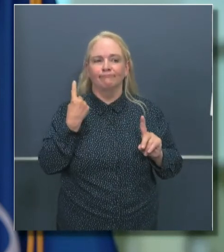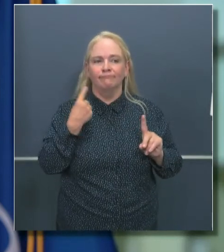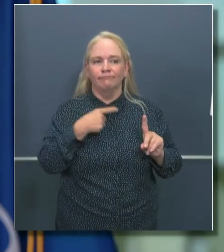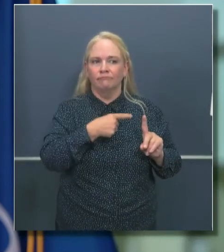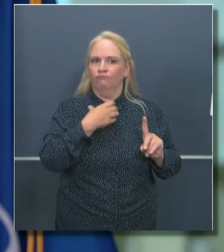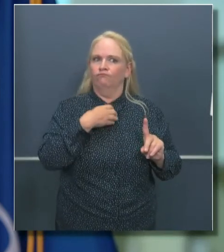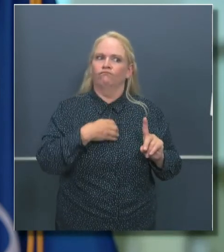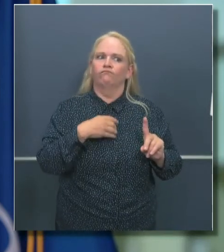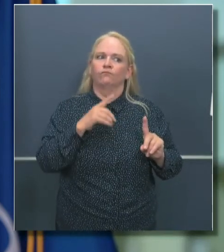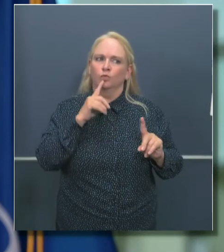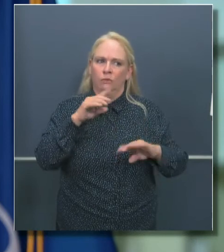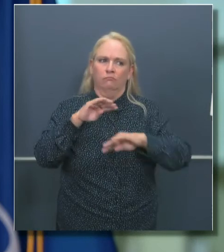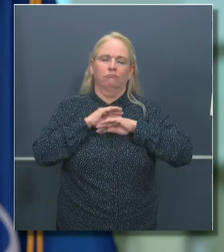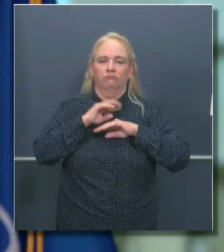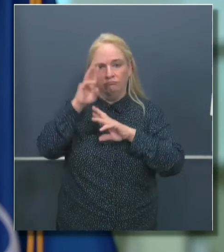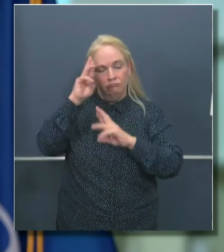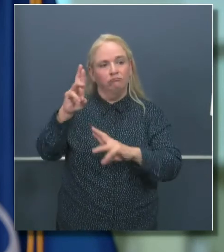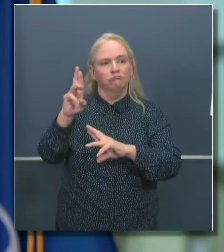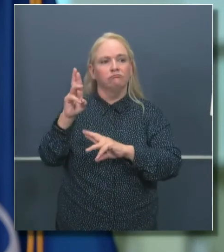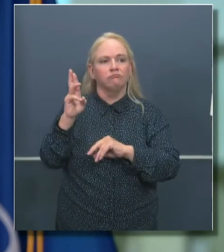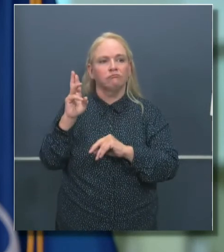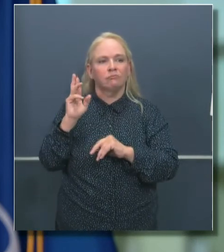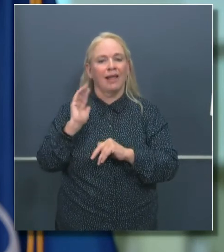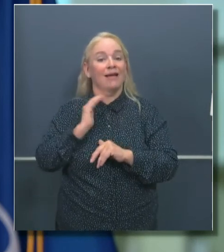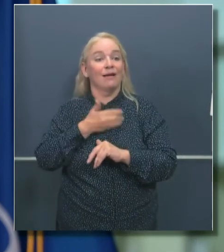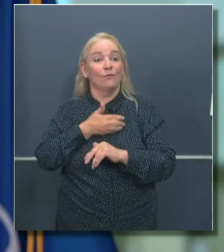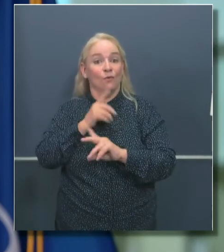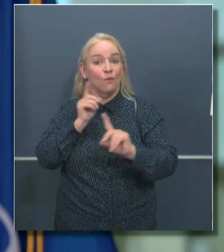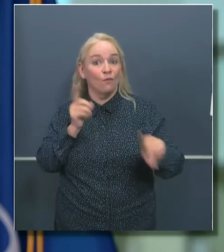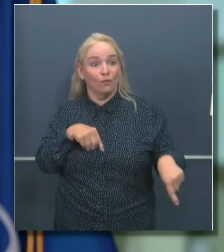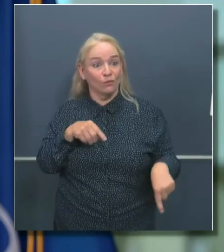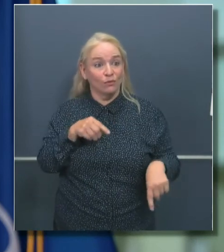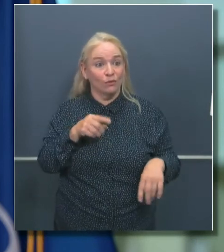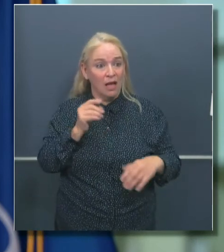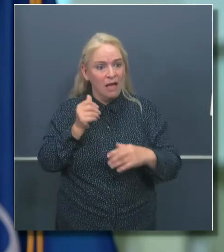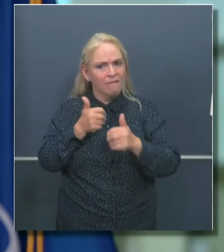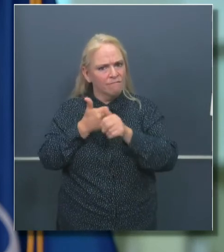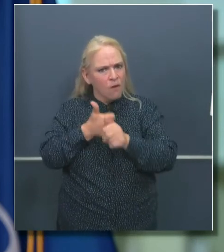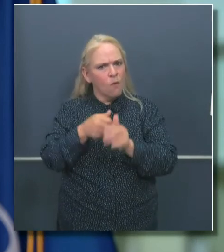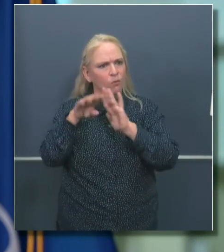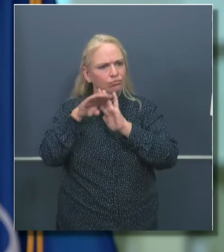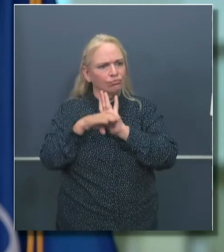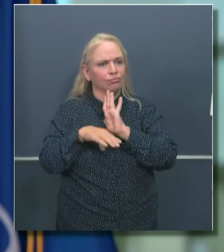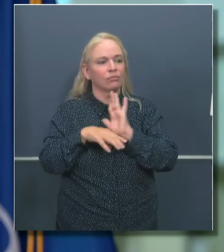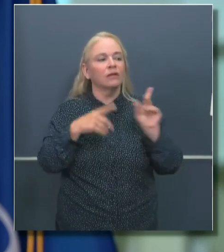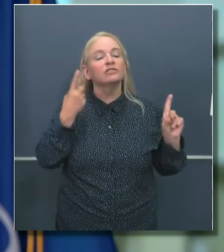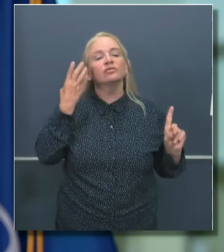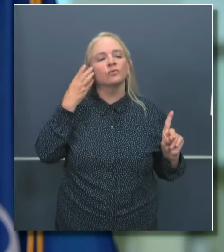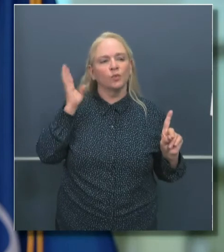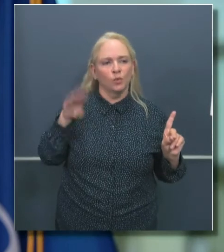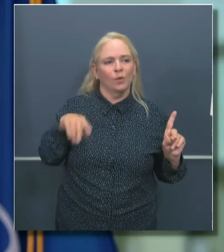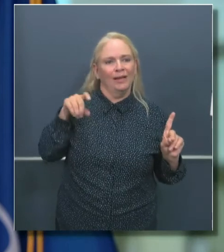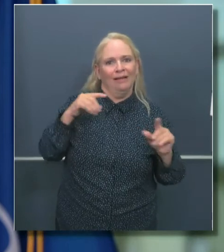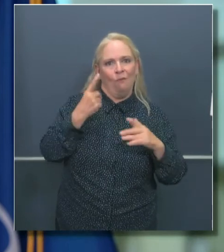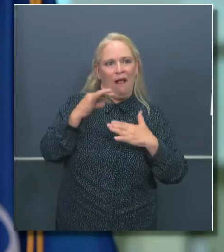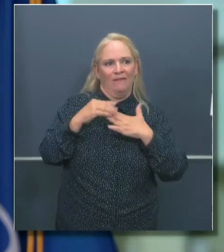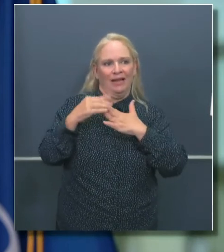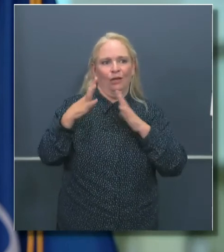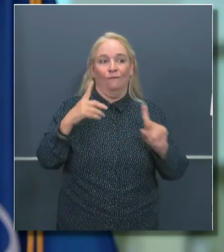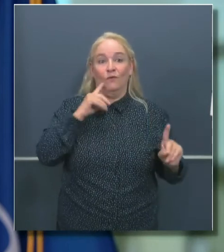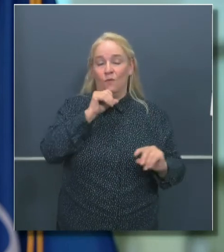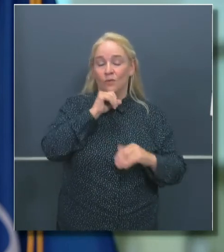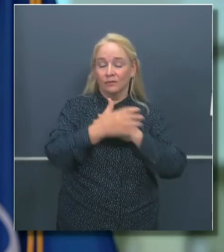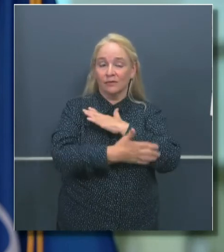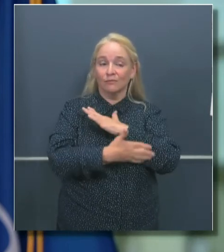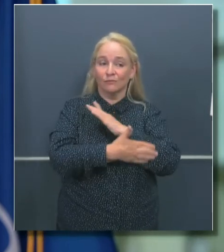it, her representative responsibility as a supervisor, working through CSAC as